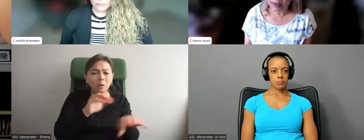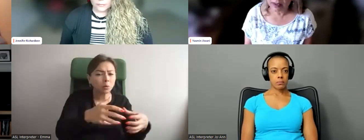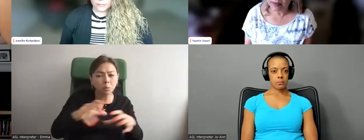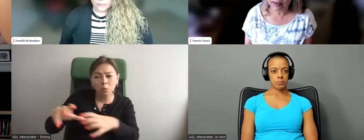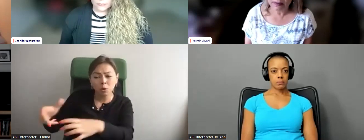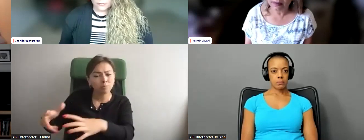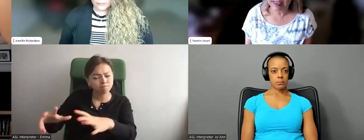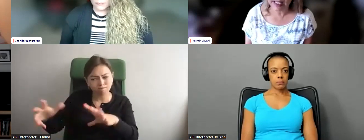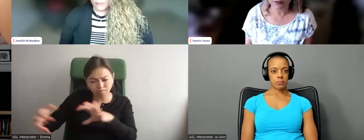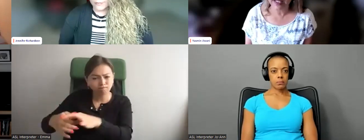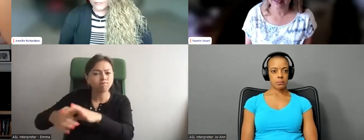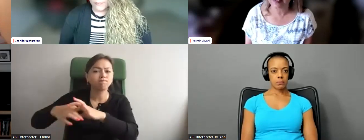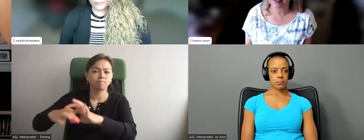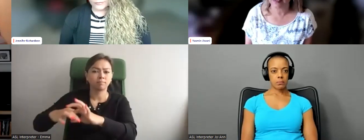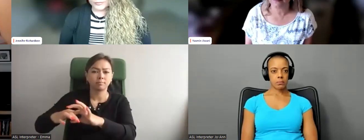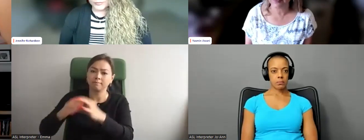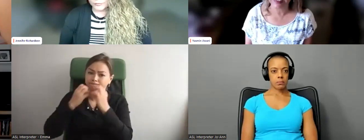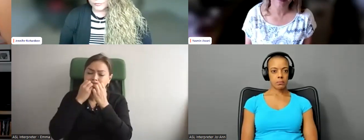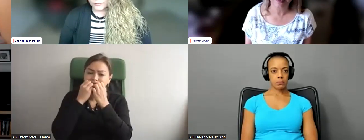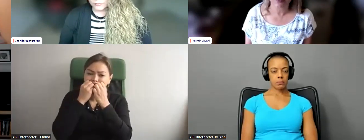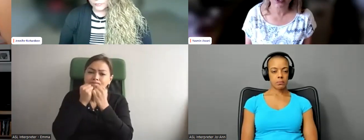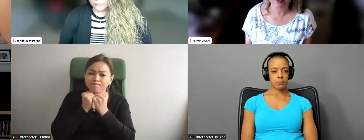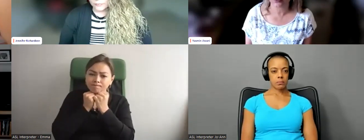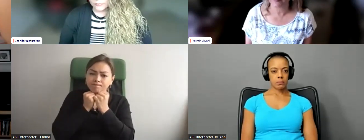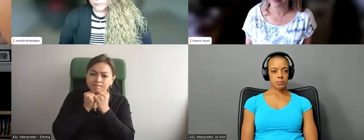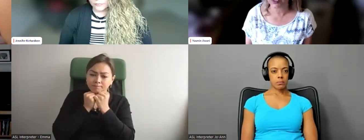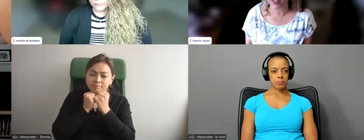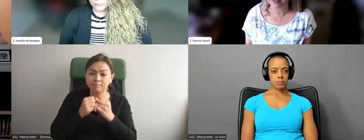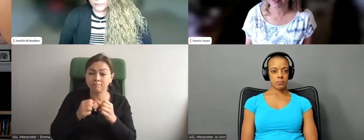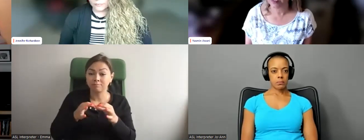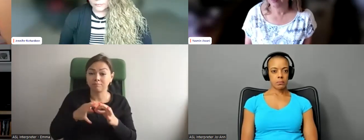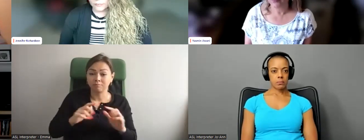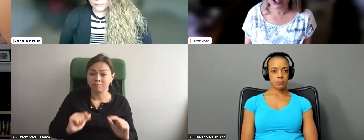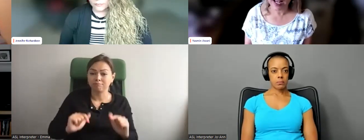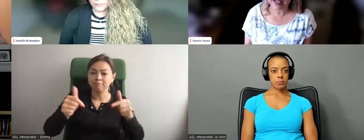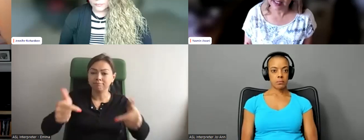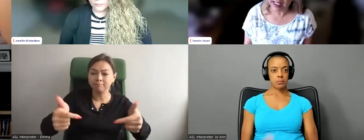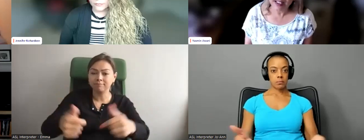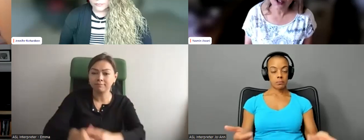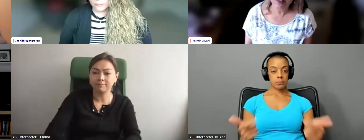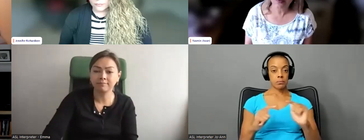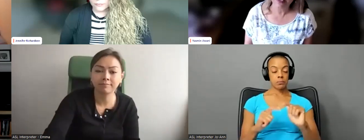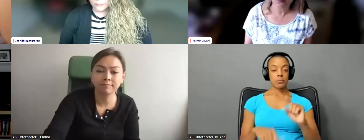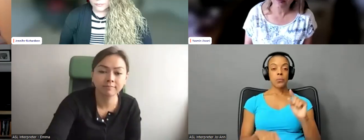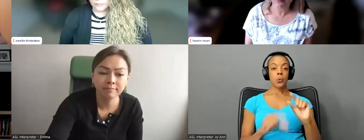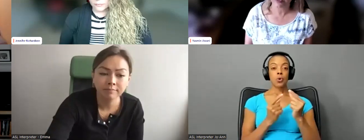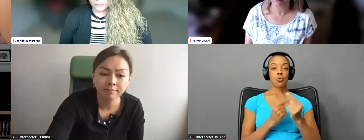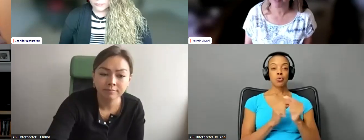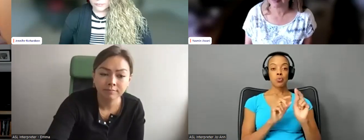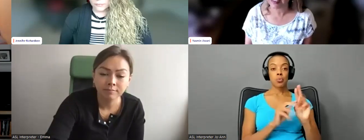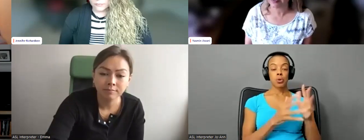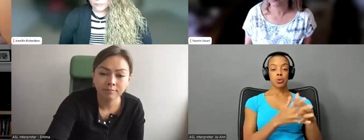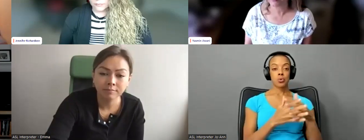know, the say, for instance, Insight, which is a group in the US, which has Indigenous women, women of